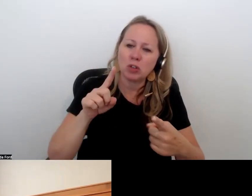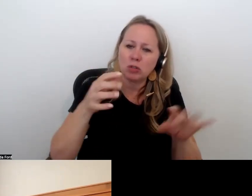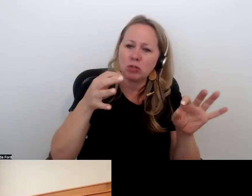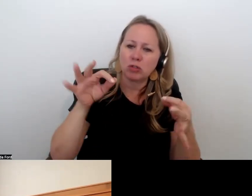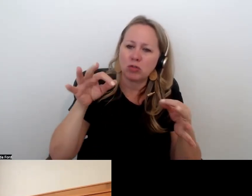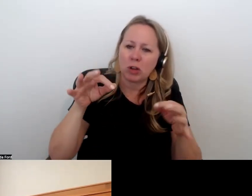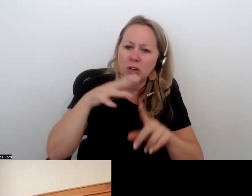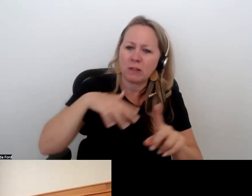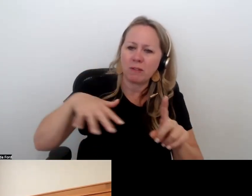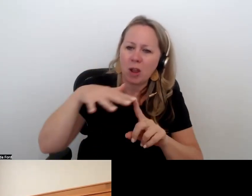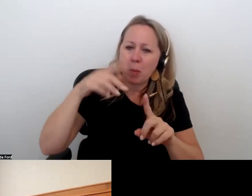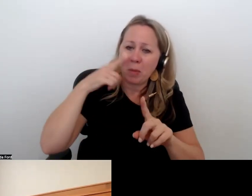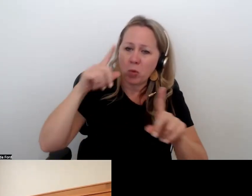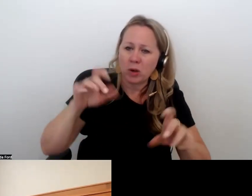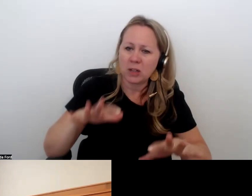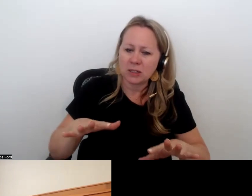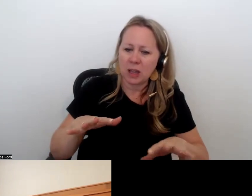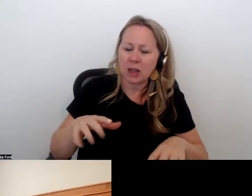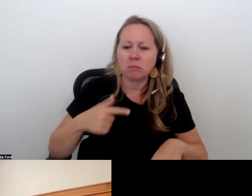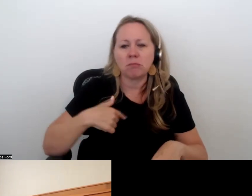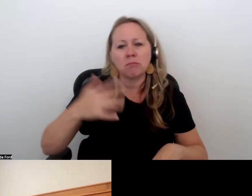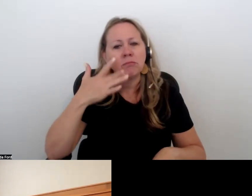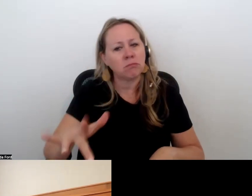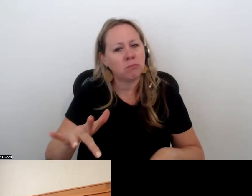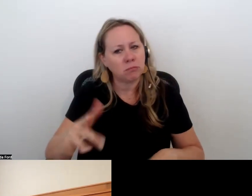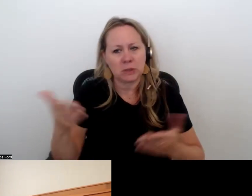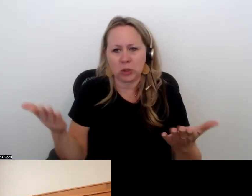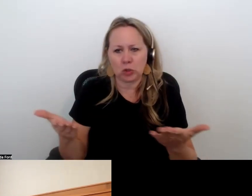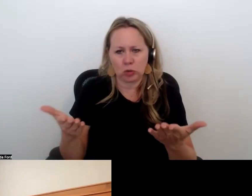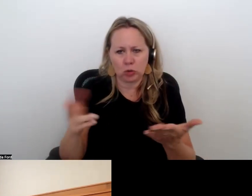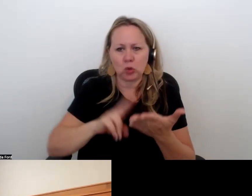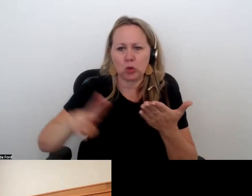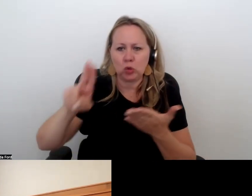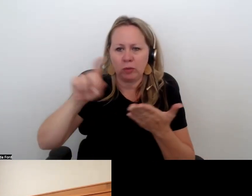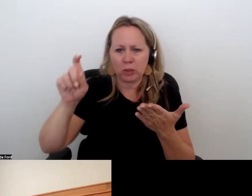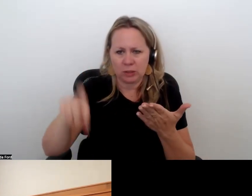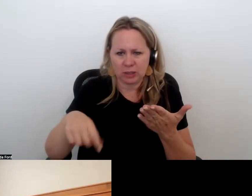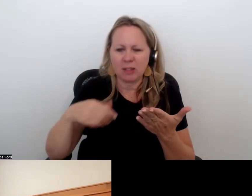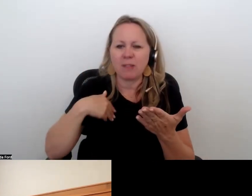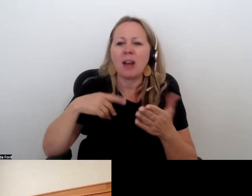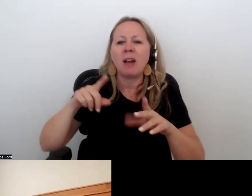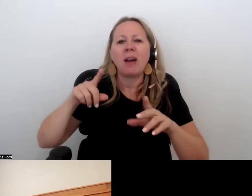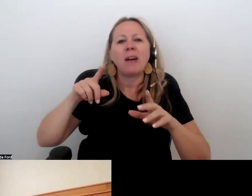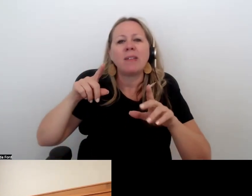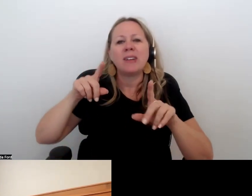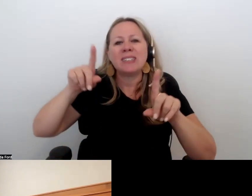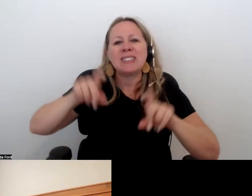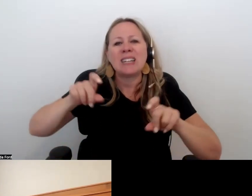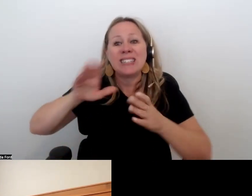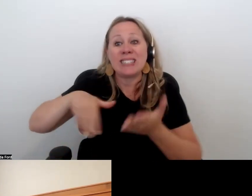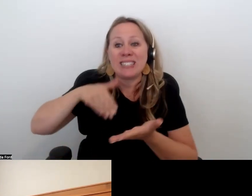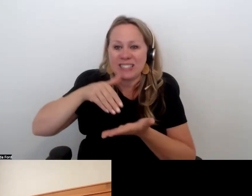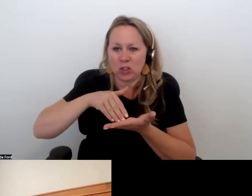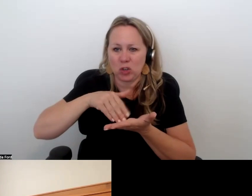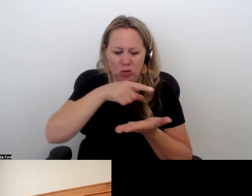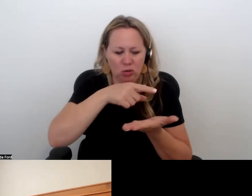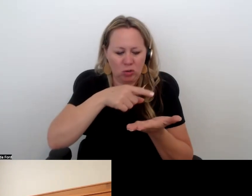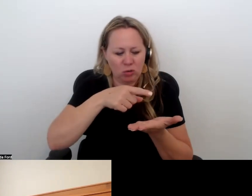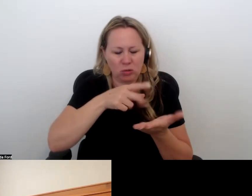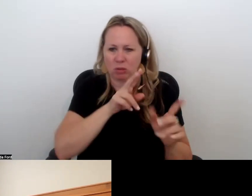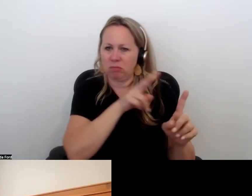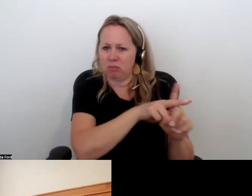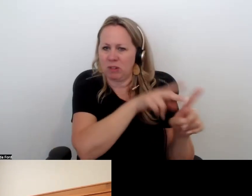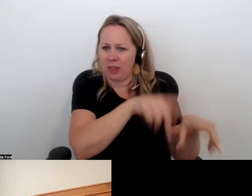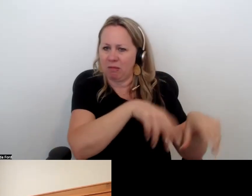say we're very lucky to have a testing center at the university to handle those accommodations. And we